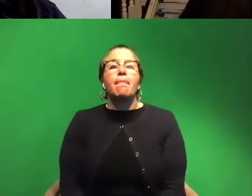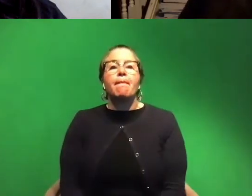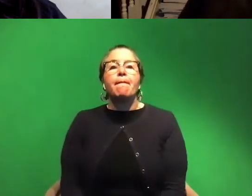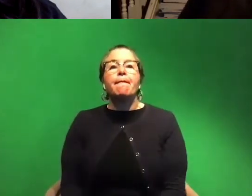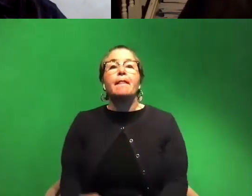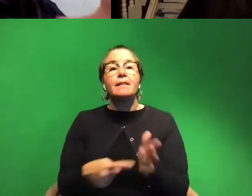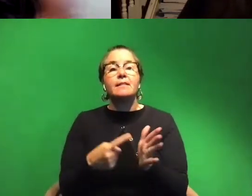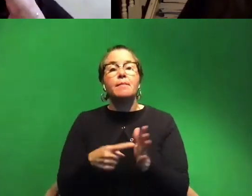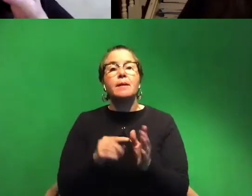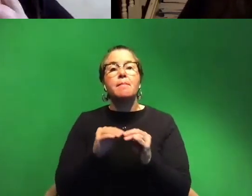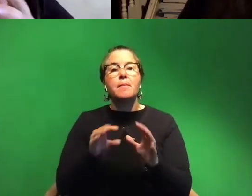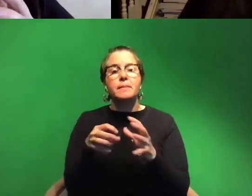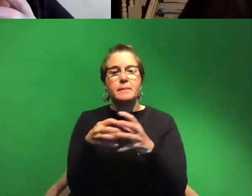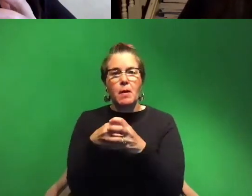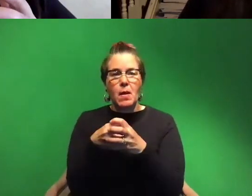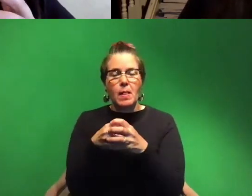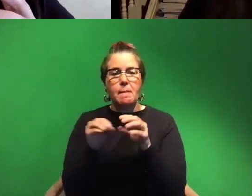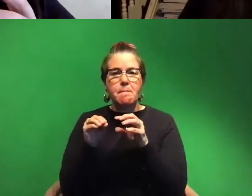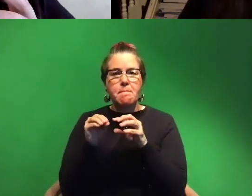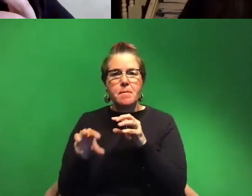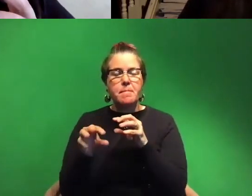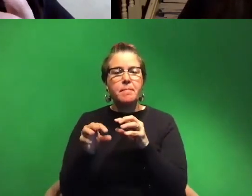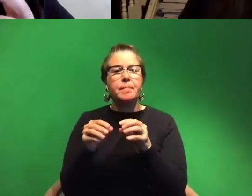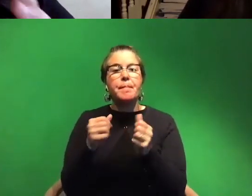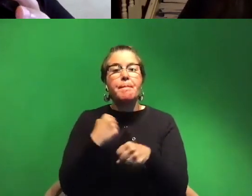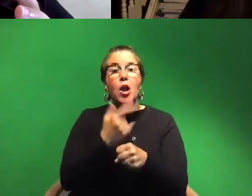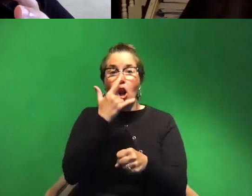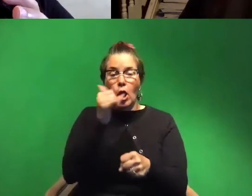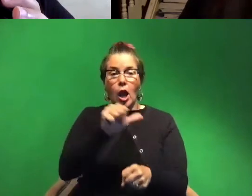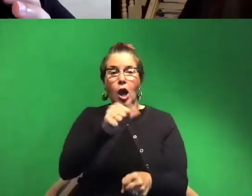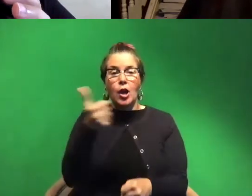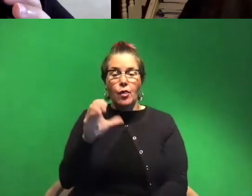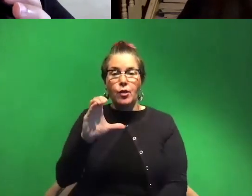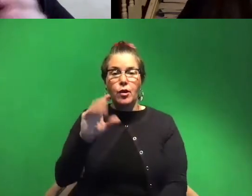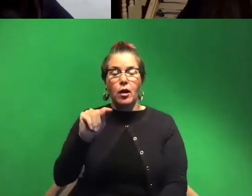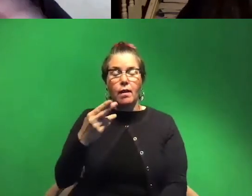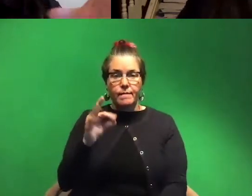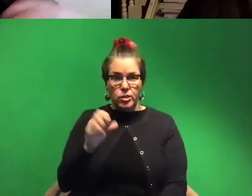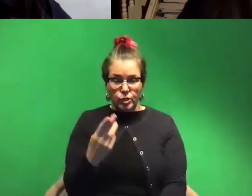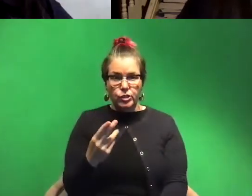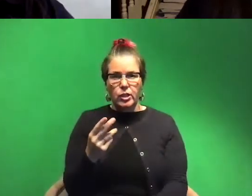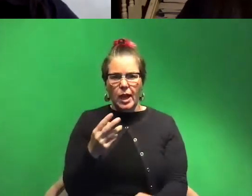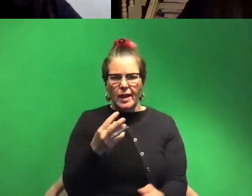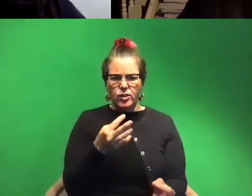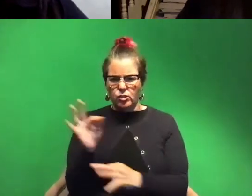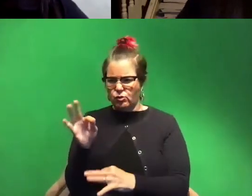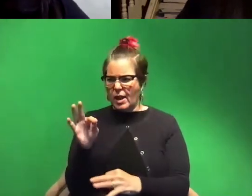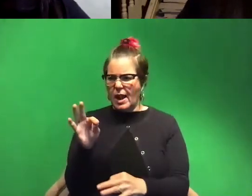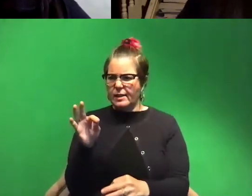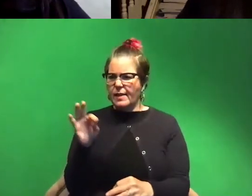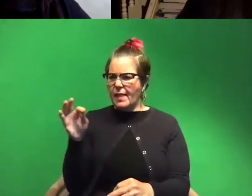sometimes disperse it in a small burst that makes it look like another cuttlefish and distract them and attack the